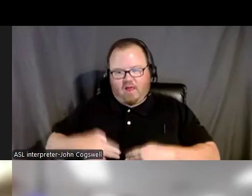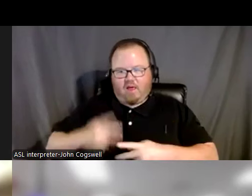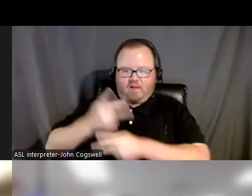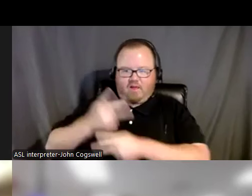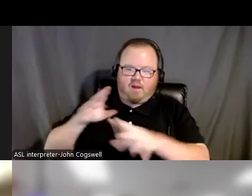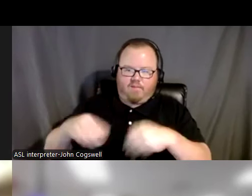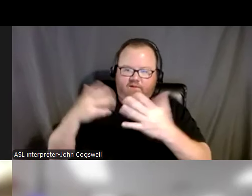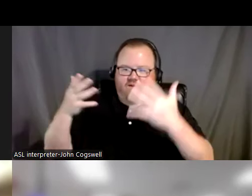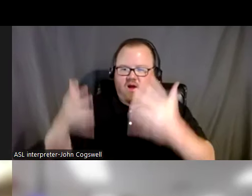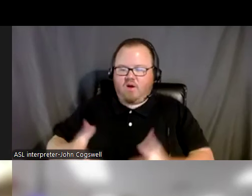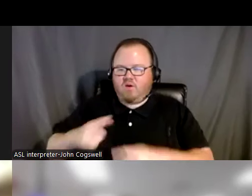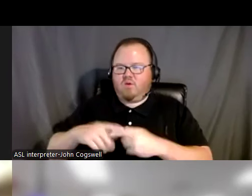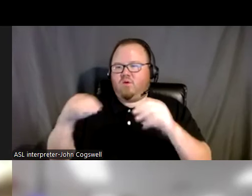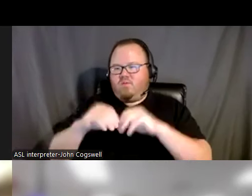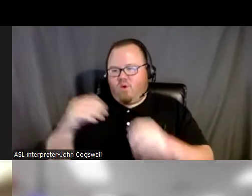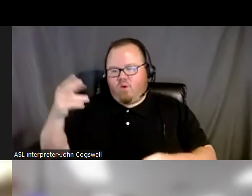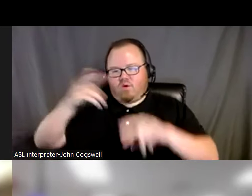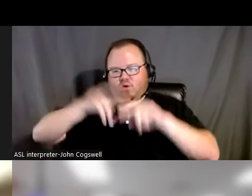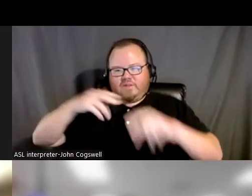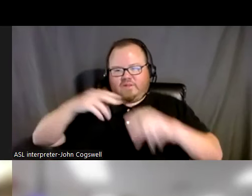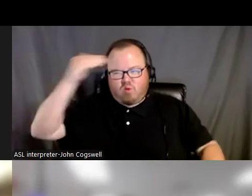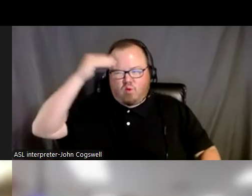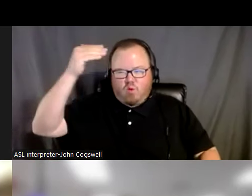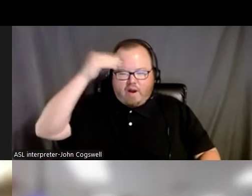communities, to be aware of